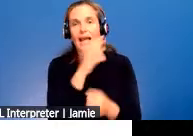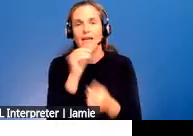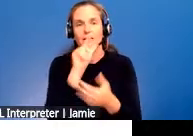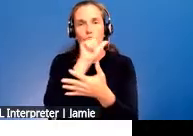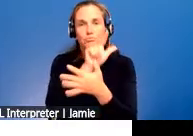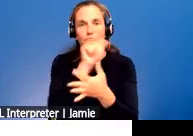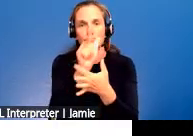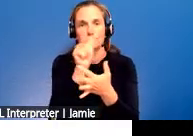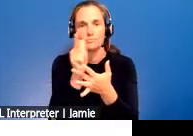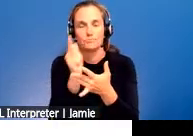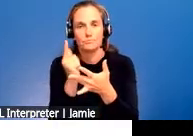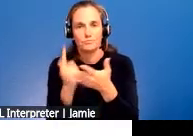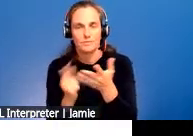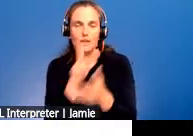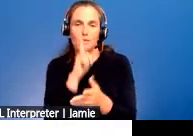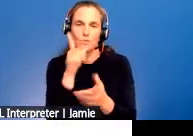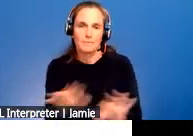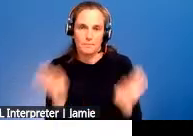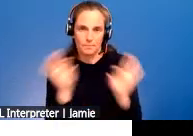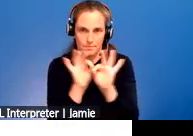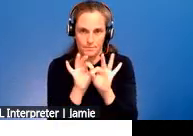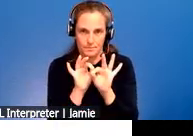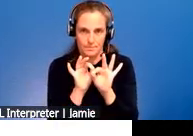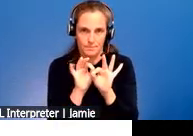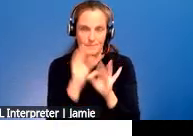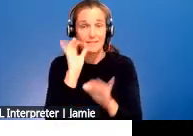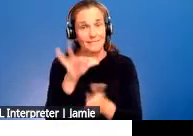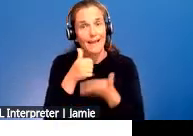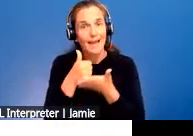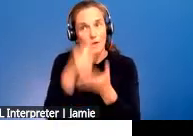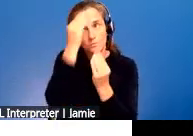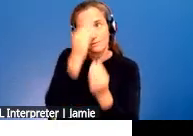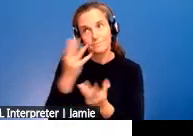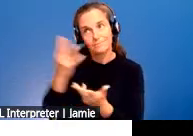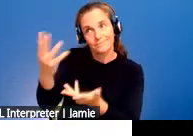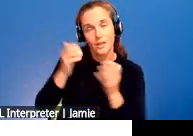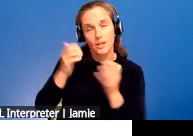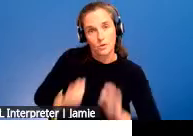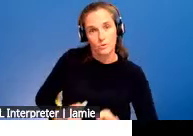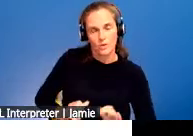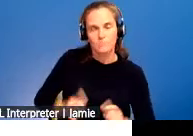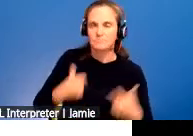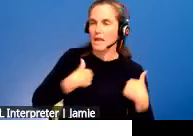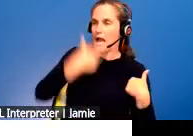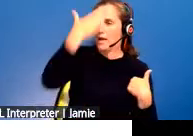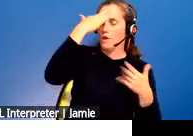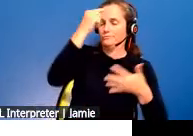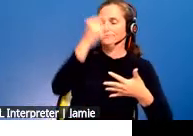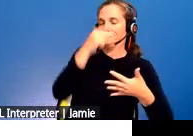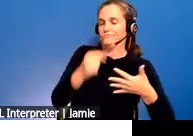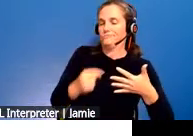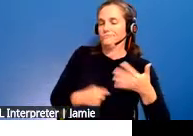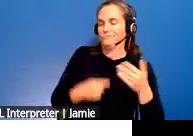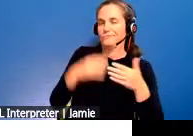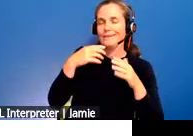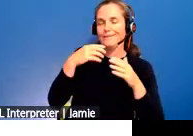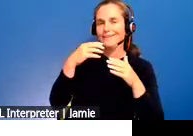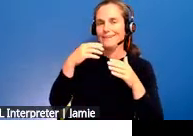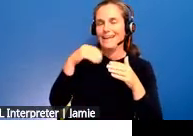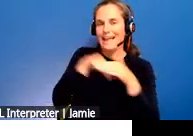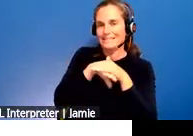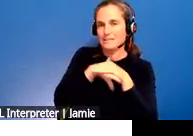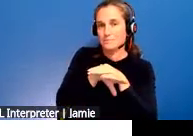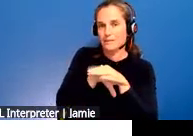is really important. And that helps you communicate to your customers what you know about your accessibility and communicate when